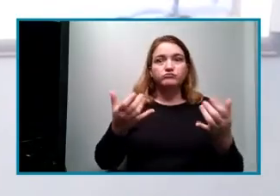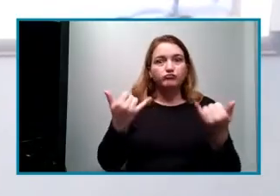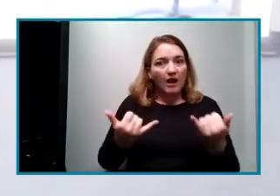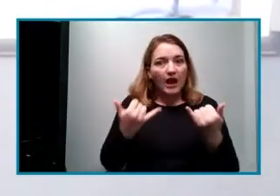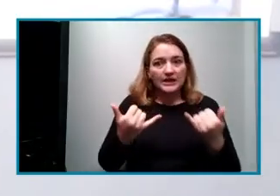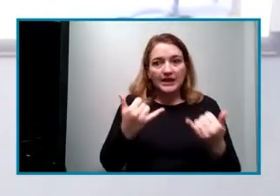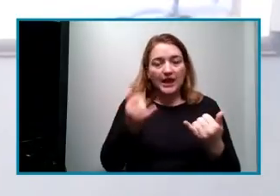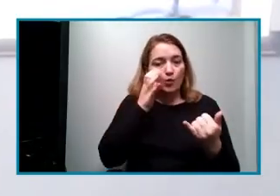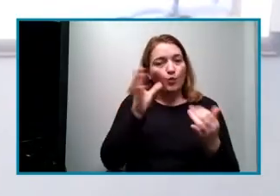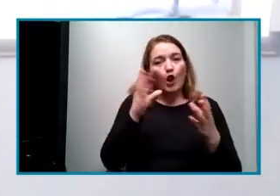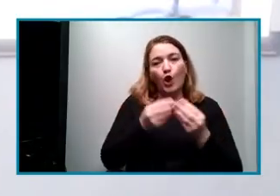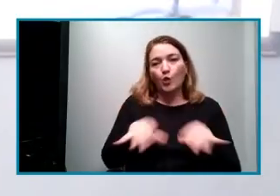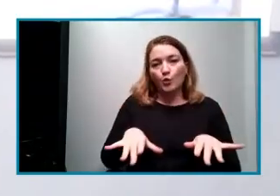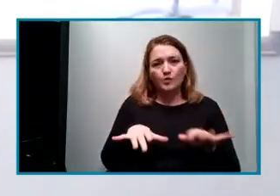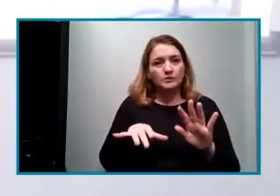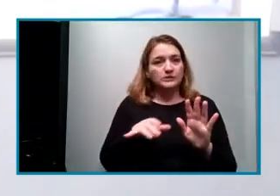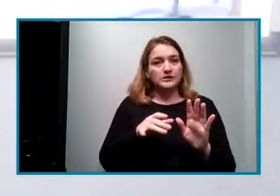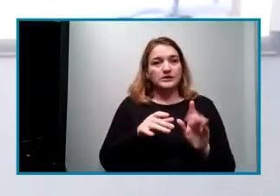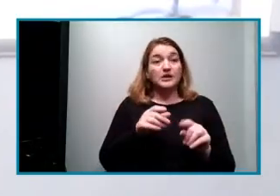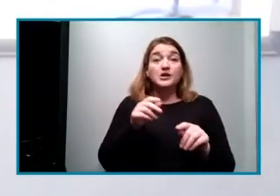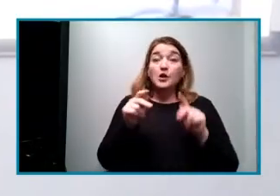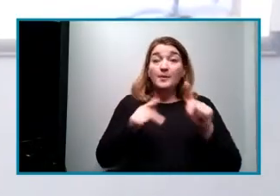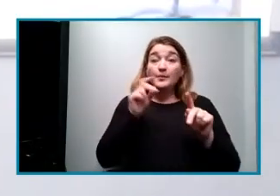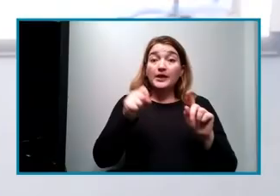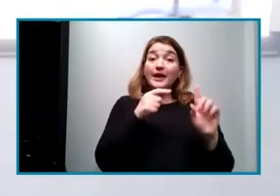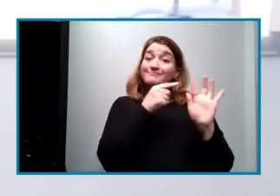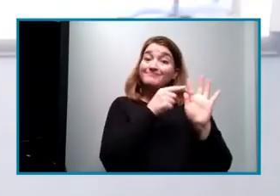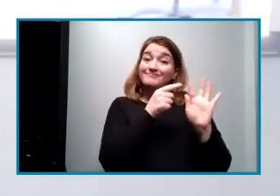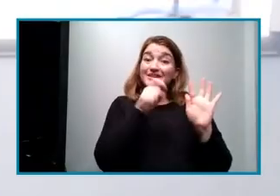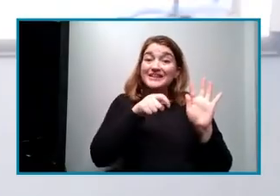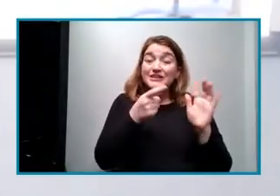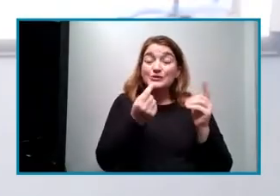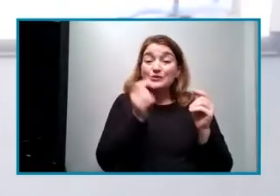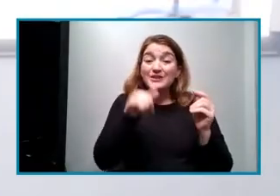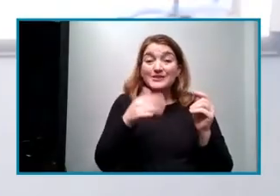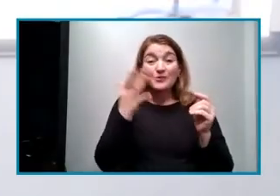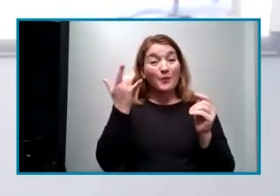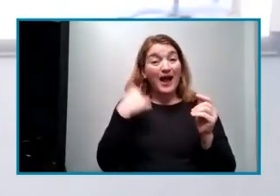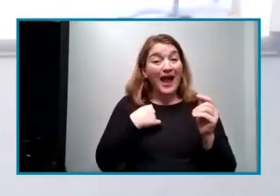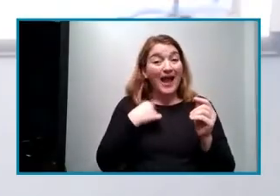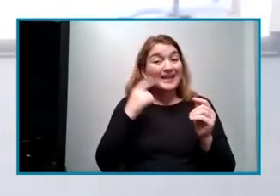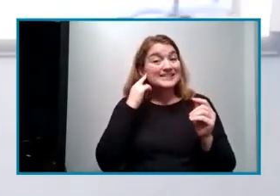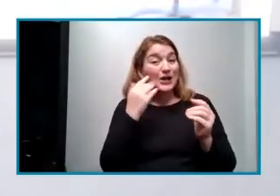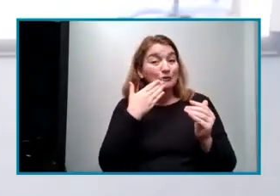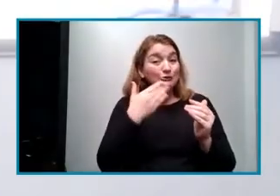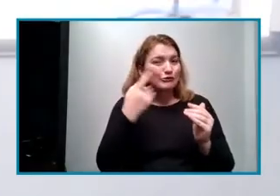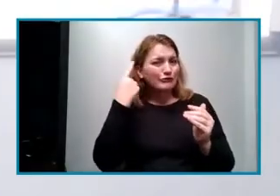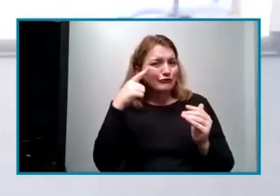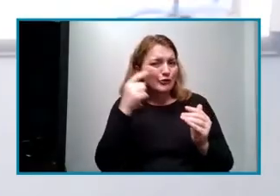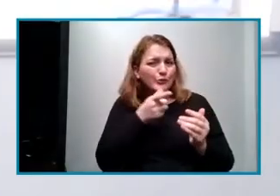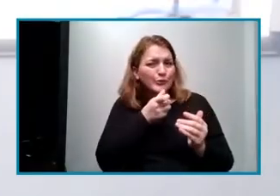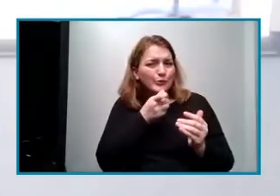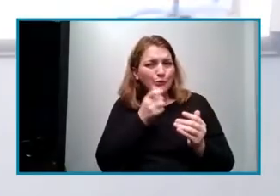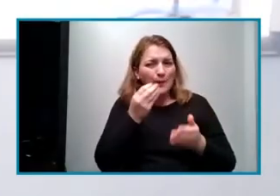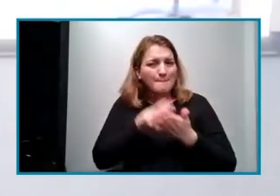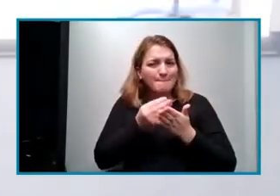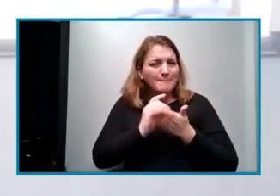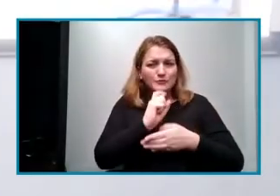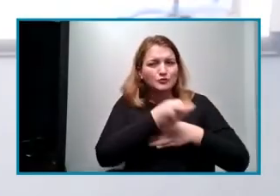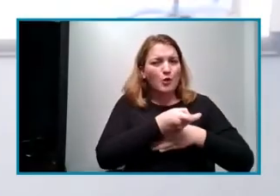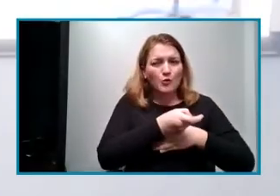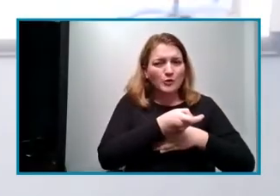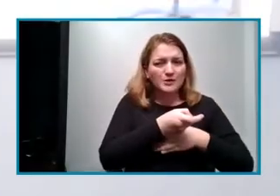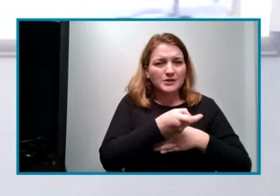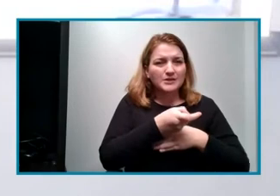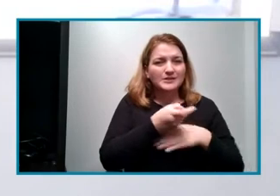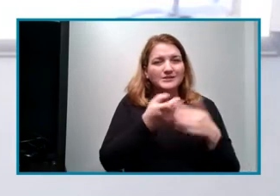eval people come in and they can point at it and they're like, you may want to do this because it sounds good to donors and it makes a good, sound bite, but here's the data and there's got to be a